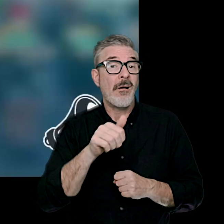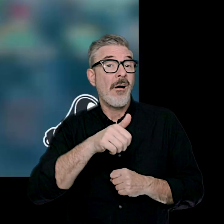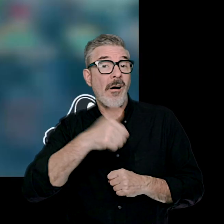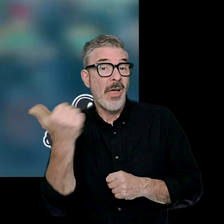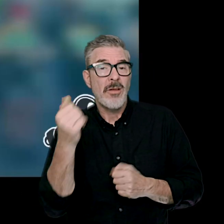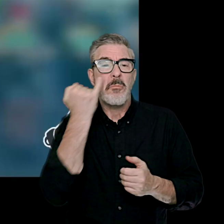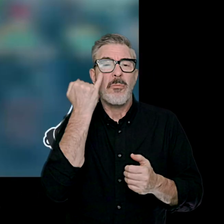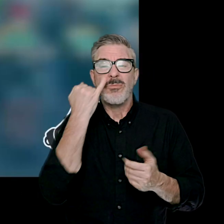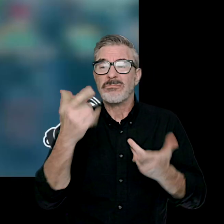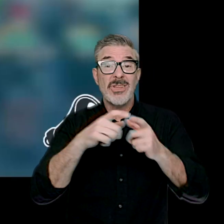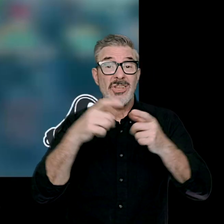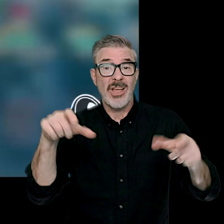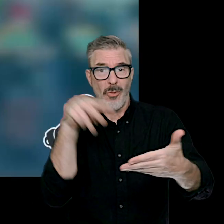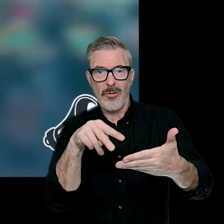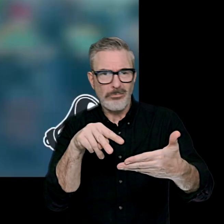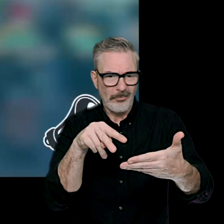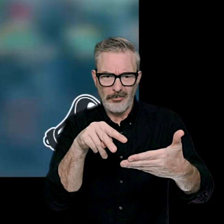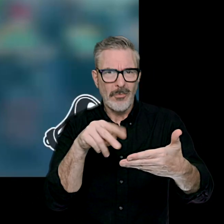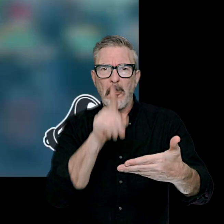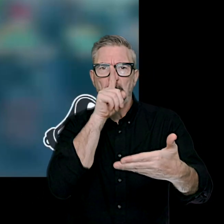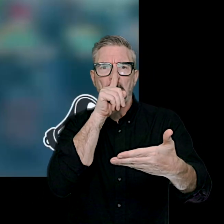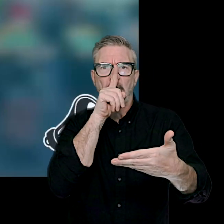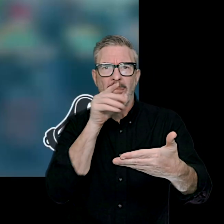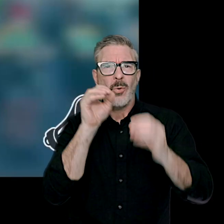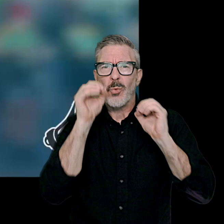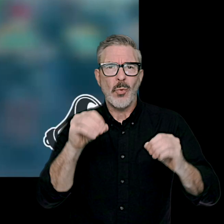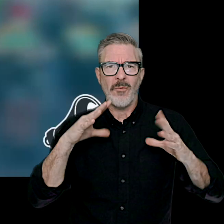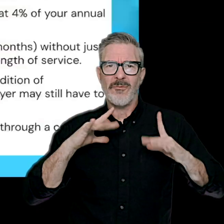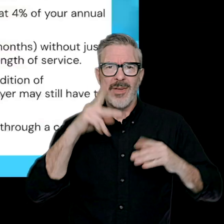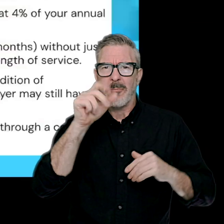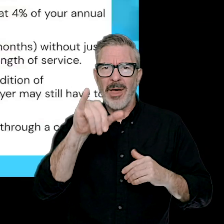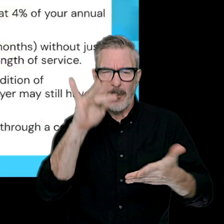And another one would be if your employer just isn't paying you vacation at all.